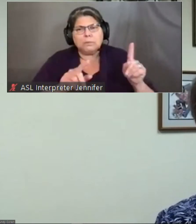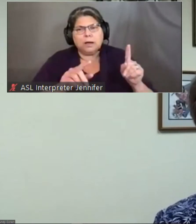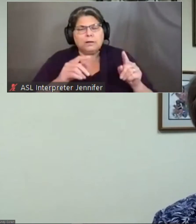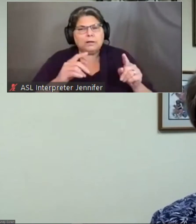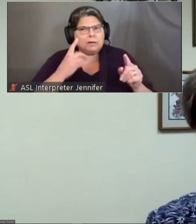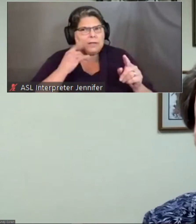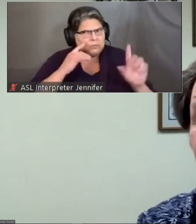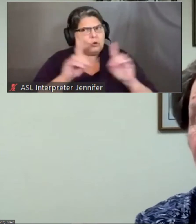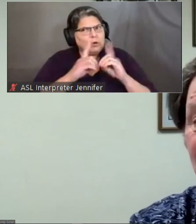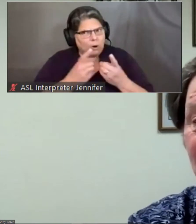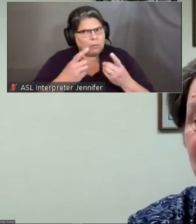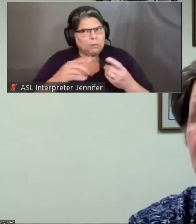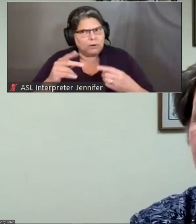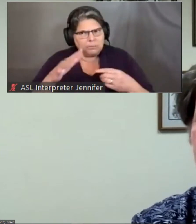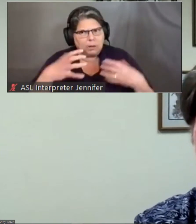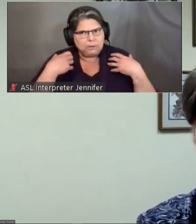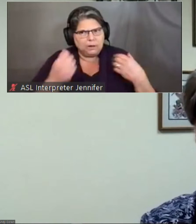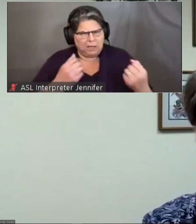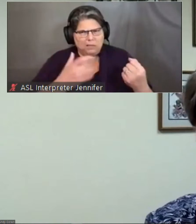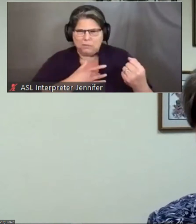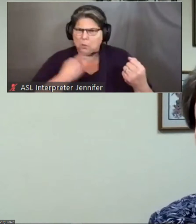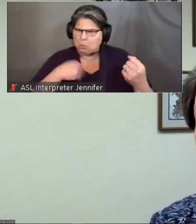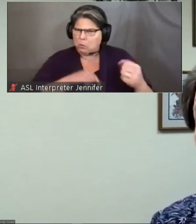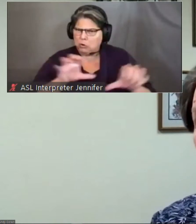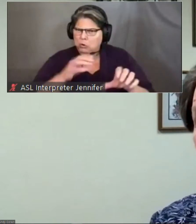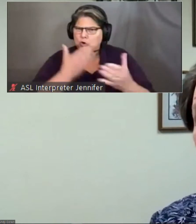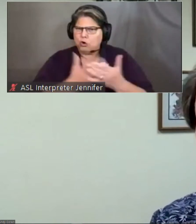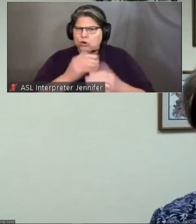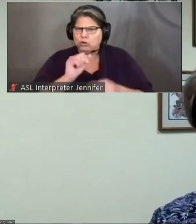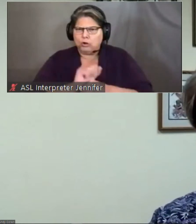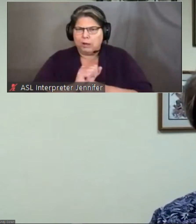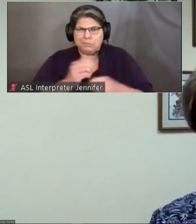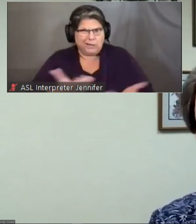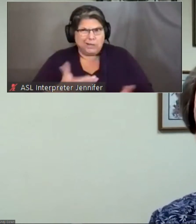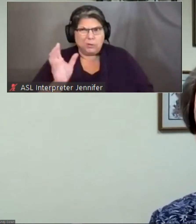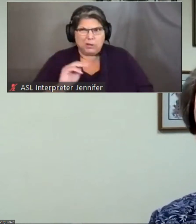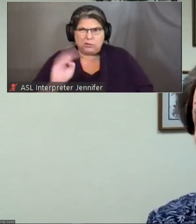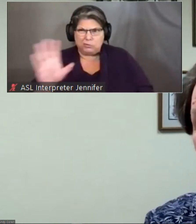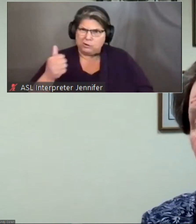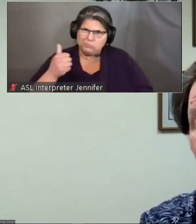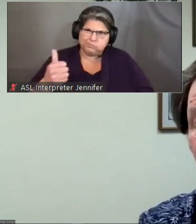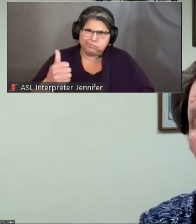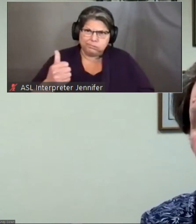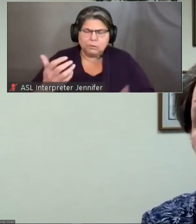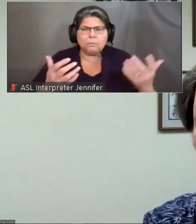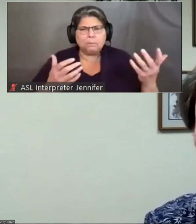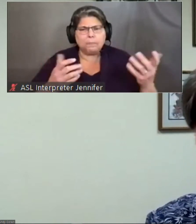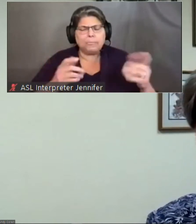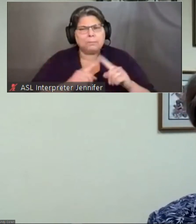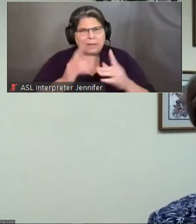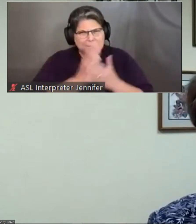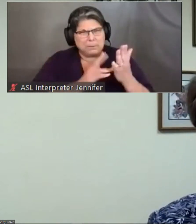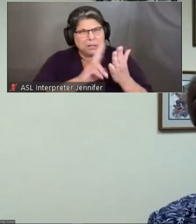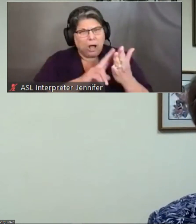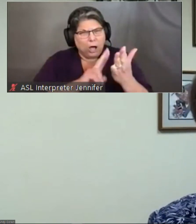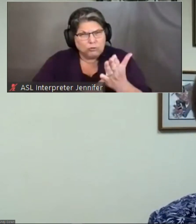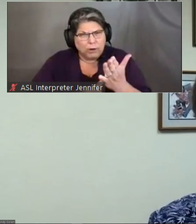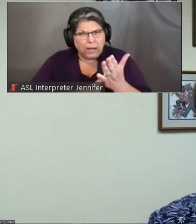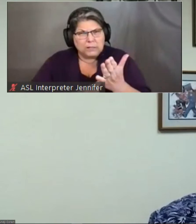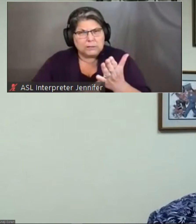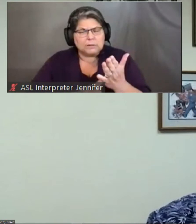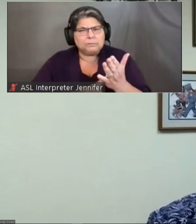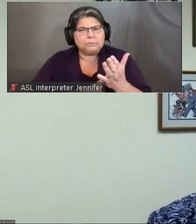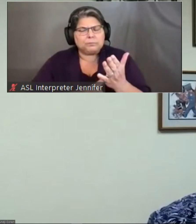together pretty well. And certainly here in Mendocino, we're doing very well. And some of the contracts that